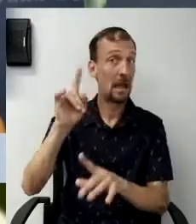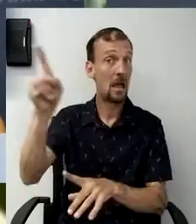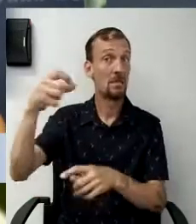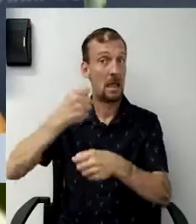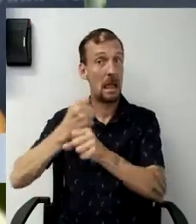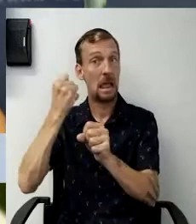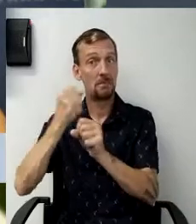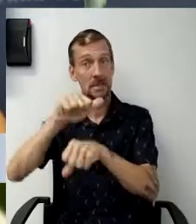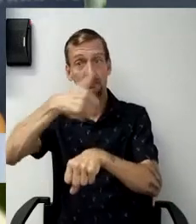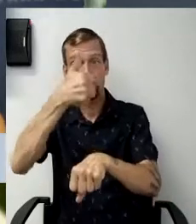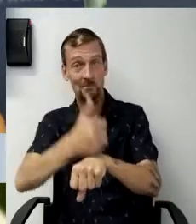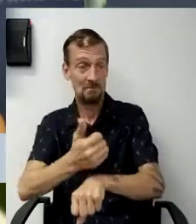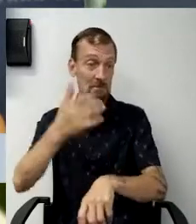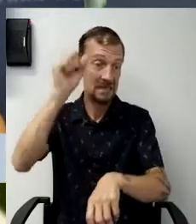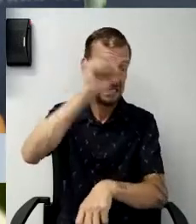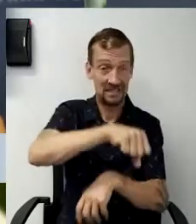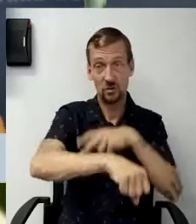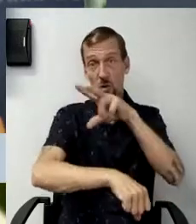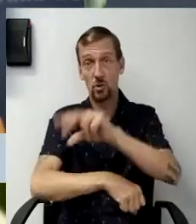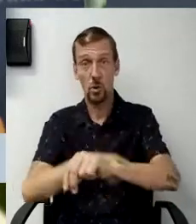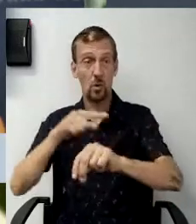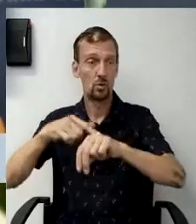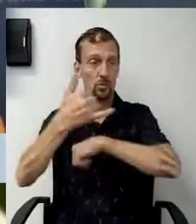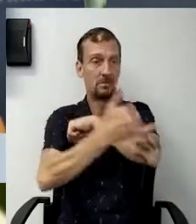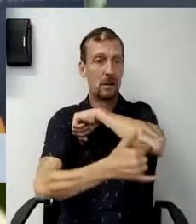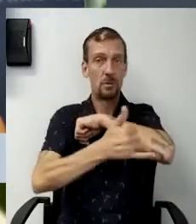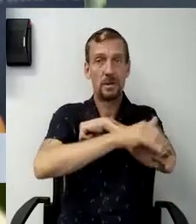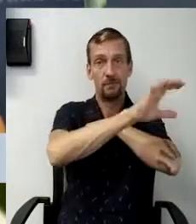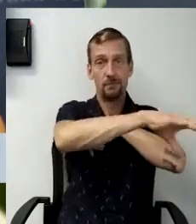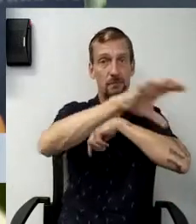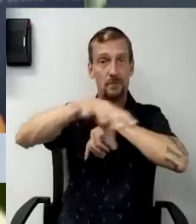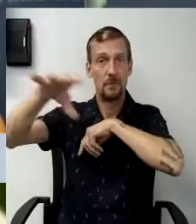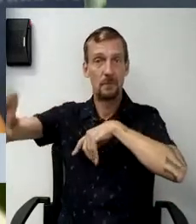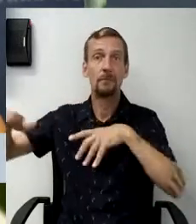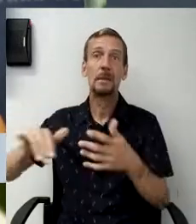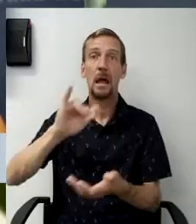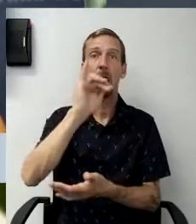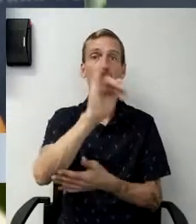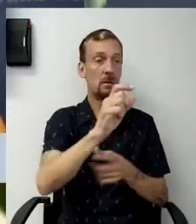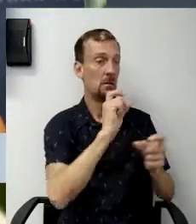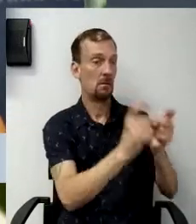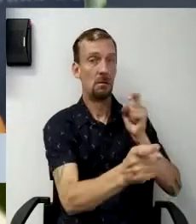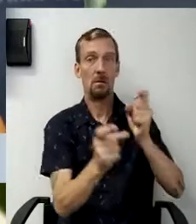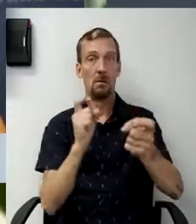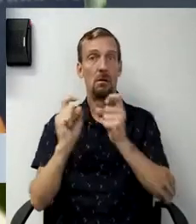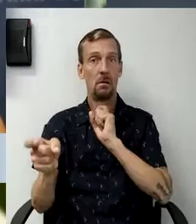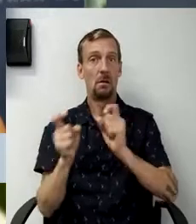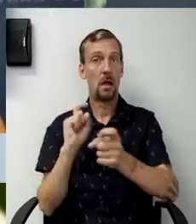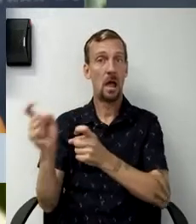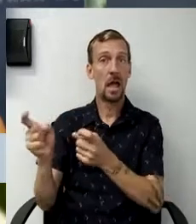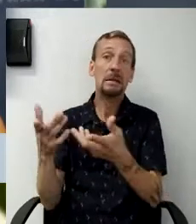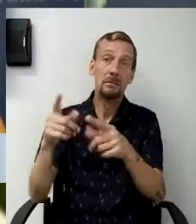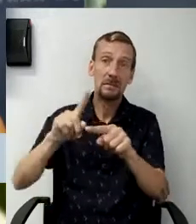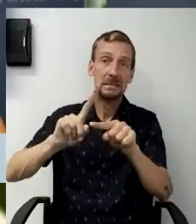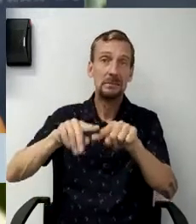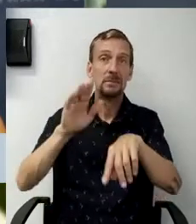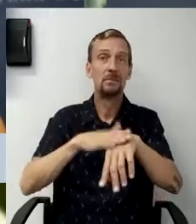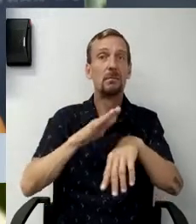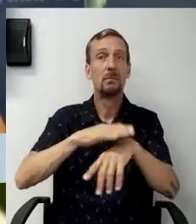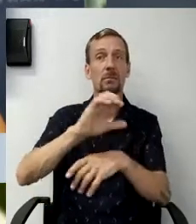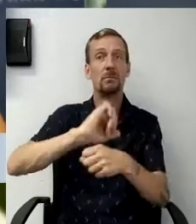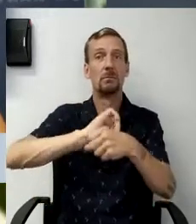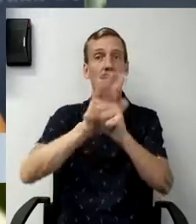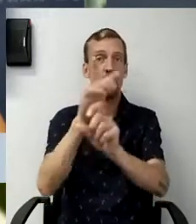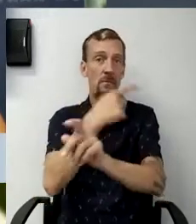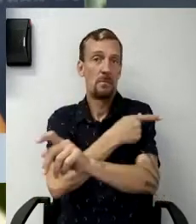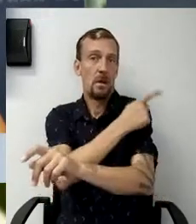the allocation to the county. And that allocation is based on the number of COVID